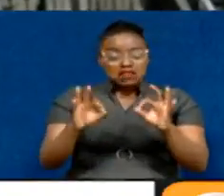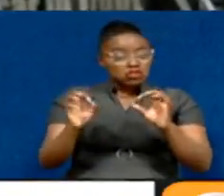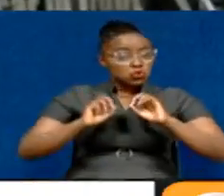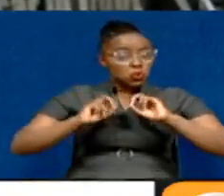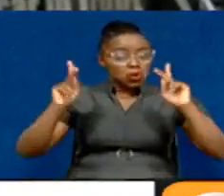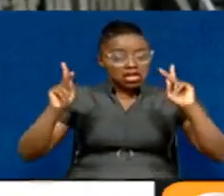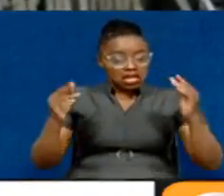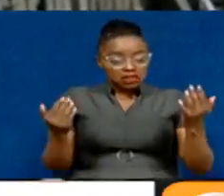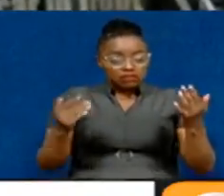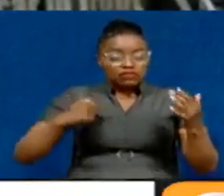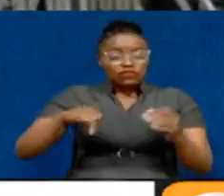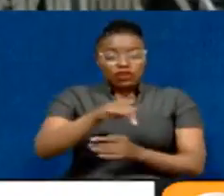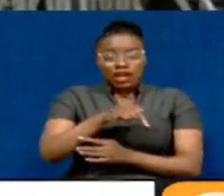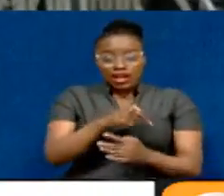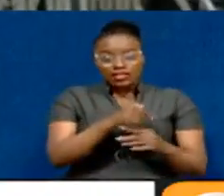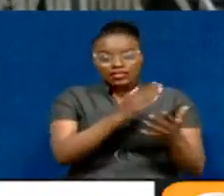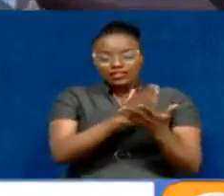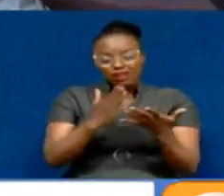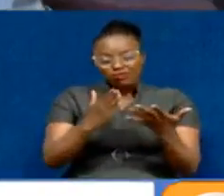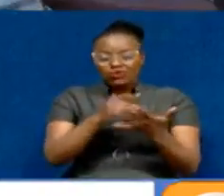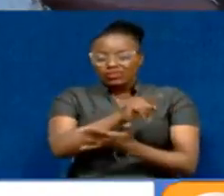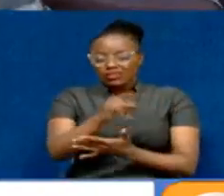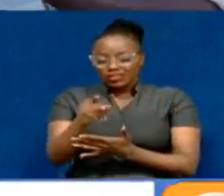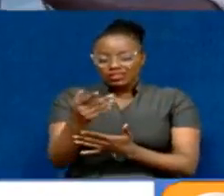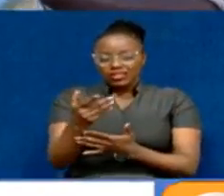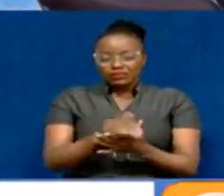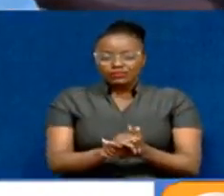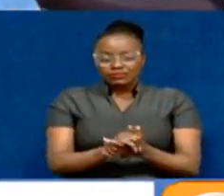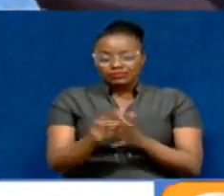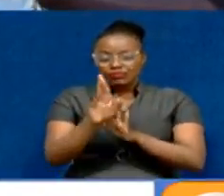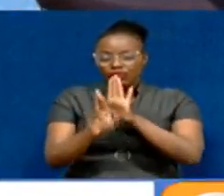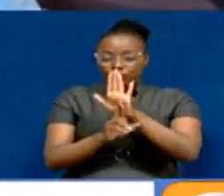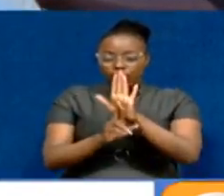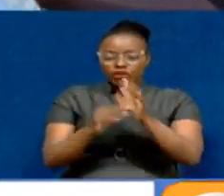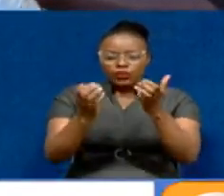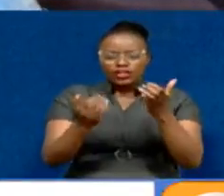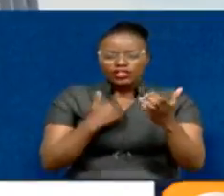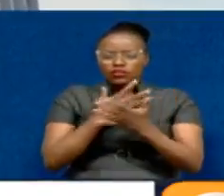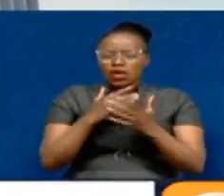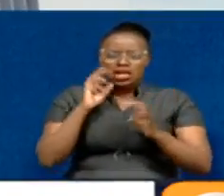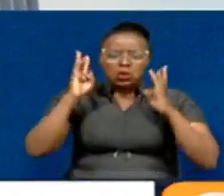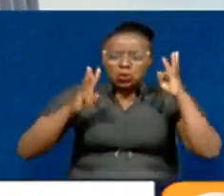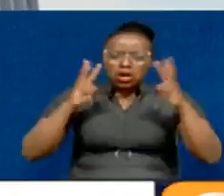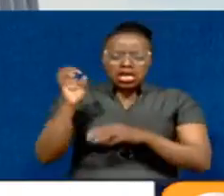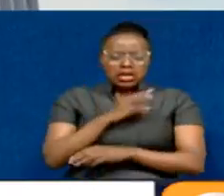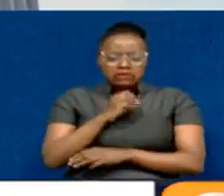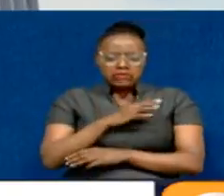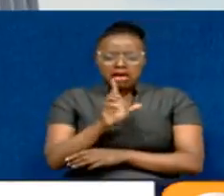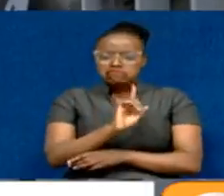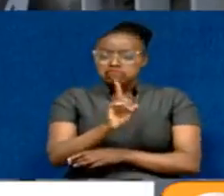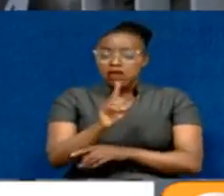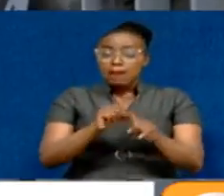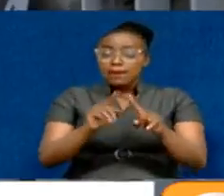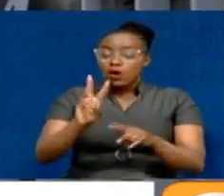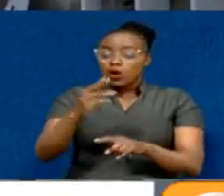necessary for us to go back to some of those measures. As Kagwe indicates that there is no need for panic among Kenyans at the moment, the World